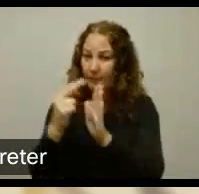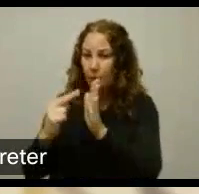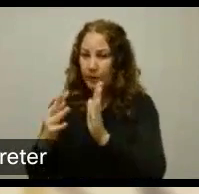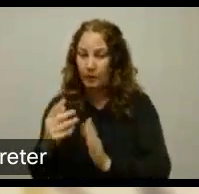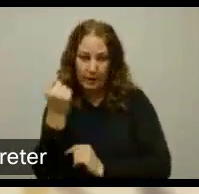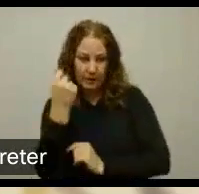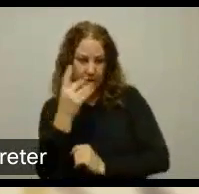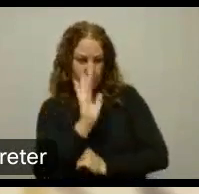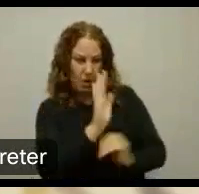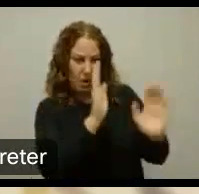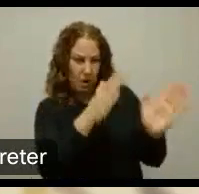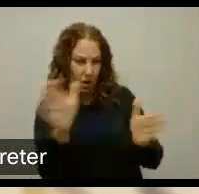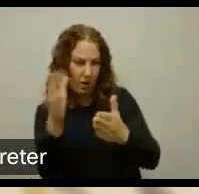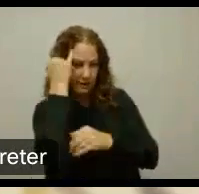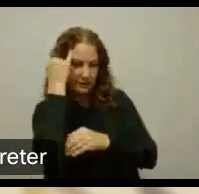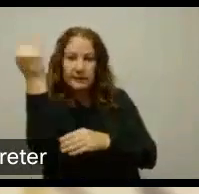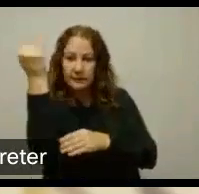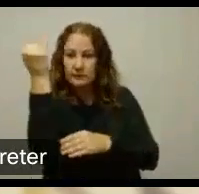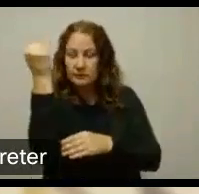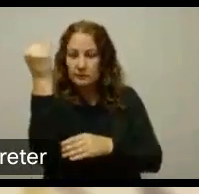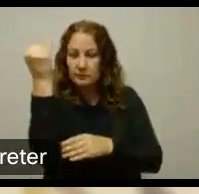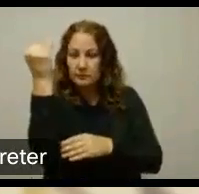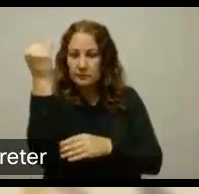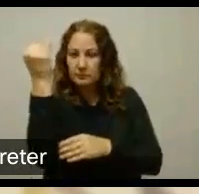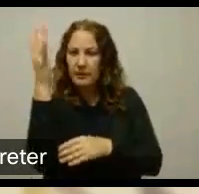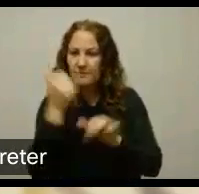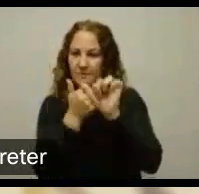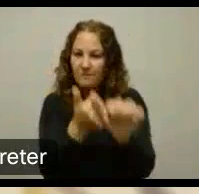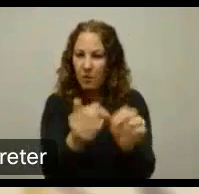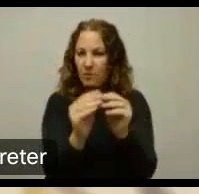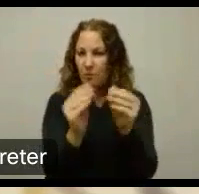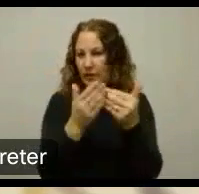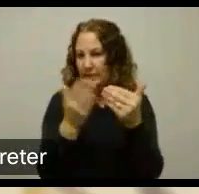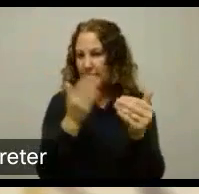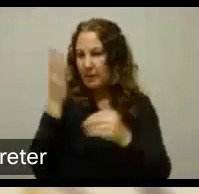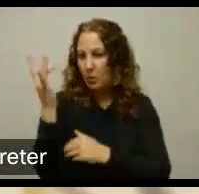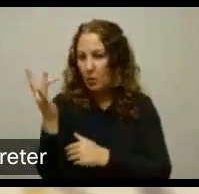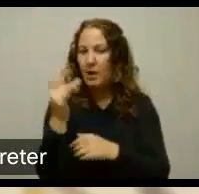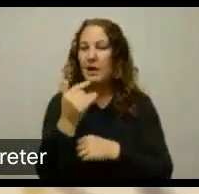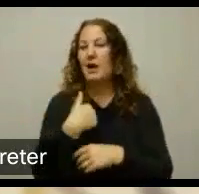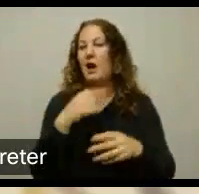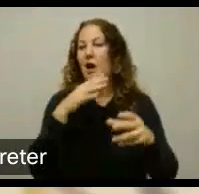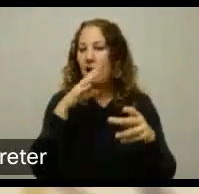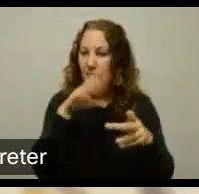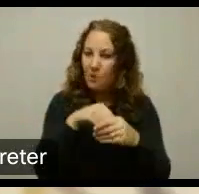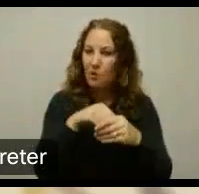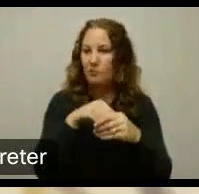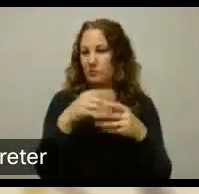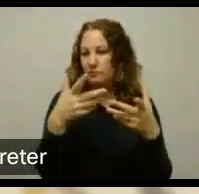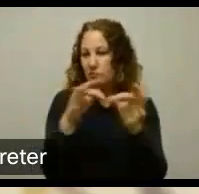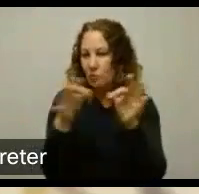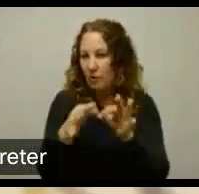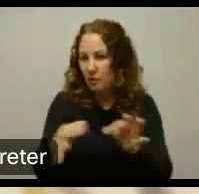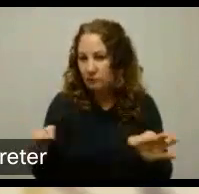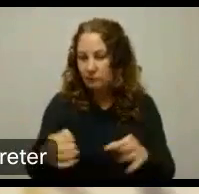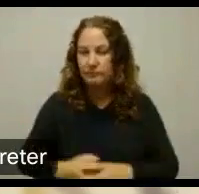the organization of ideas, and they can follow much more easily because they're included in this text.